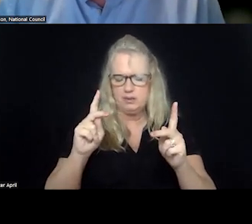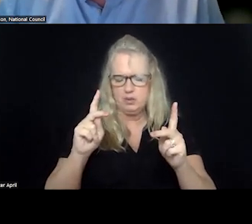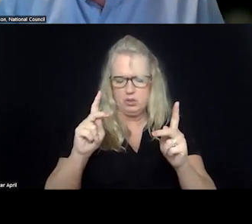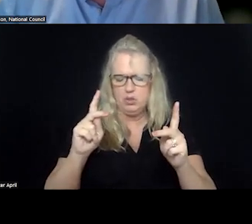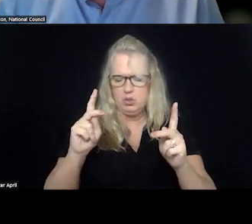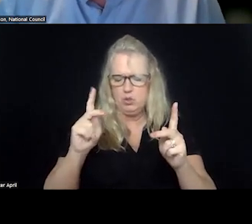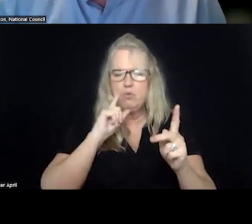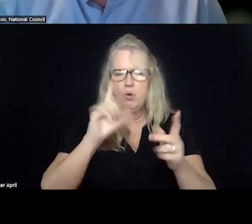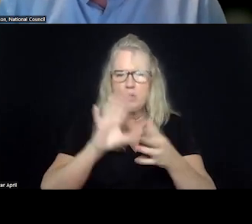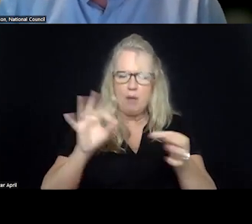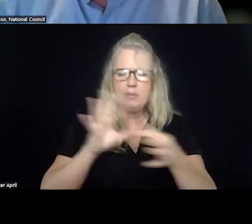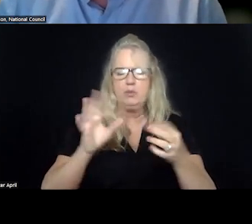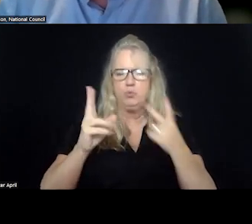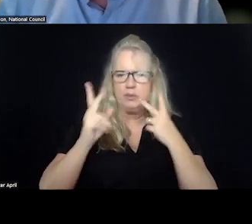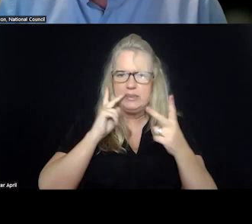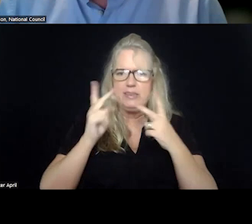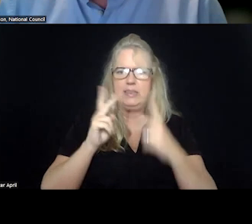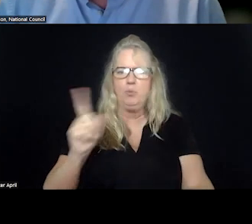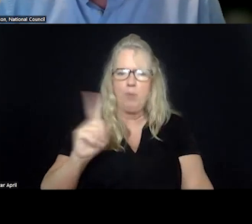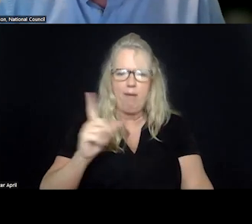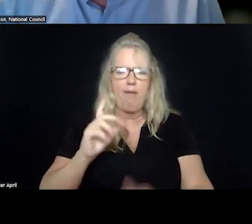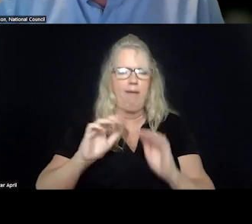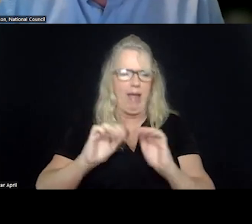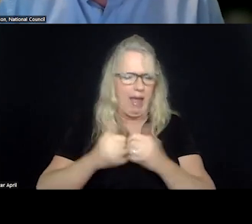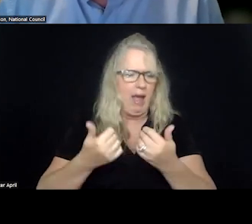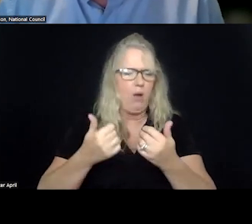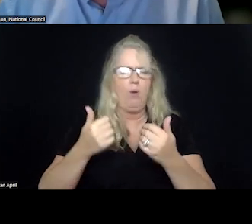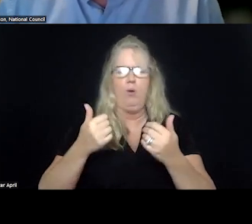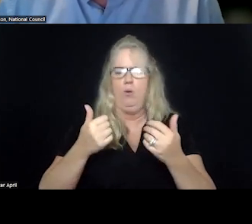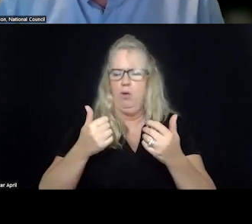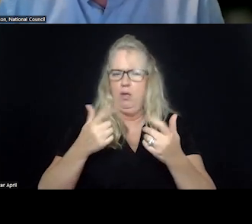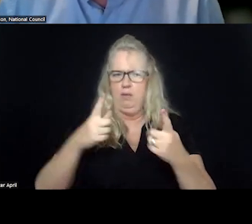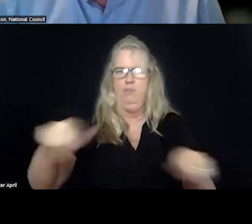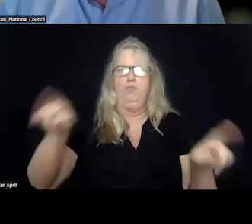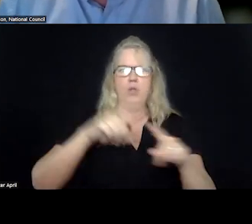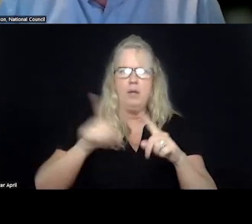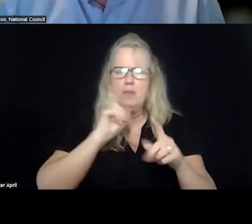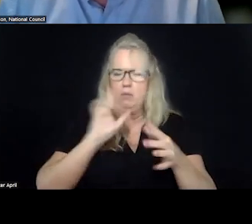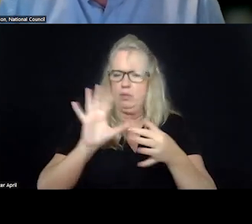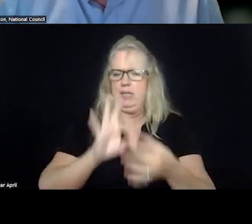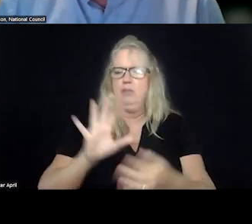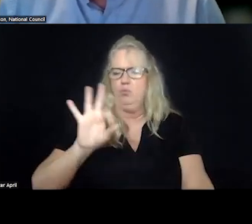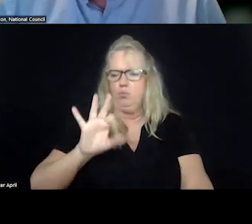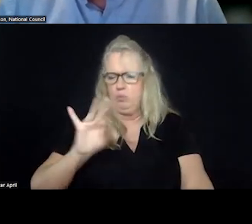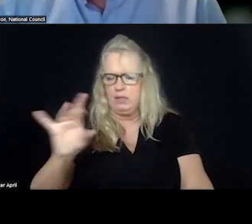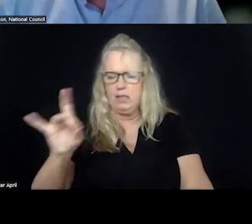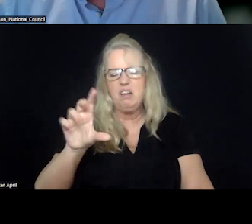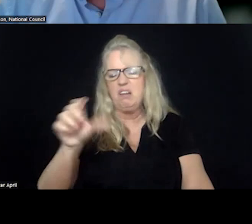to seeing where and how what is important to you all as relates to 988 and other crisis related